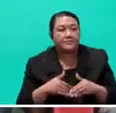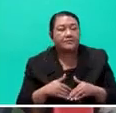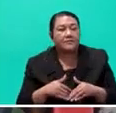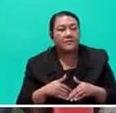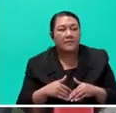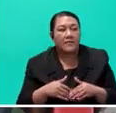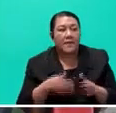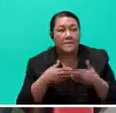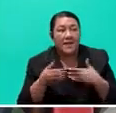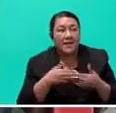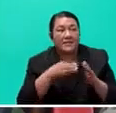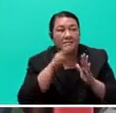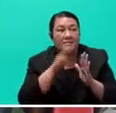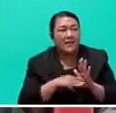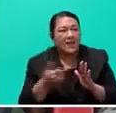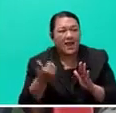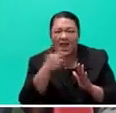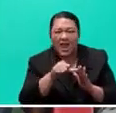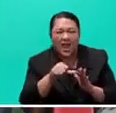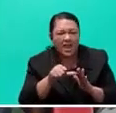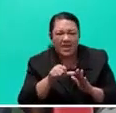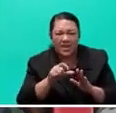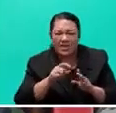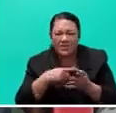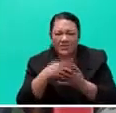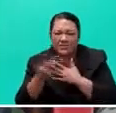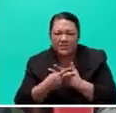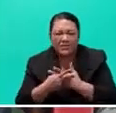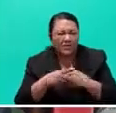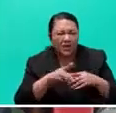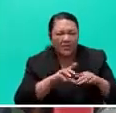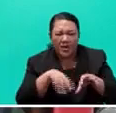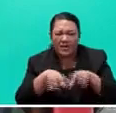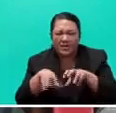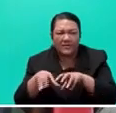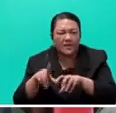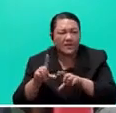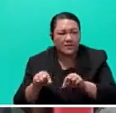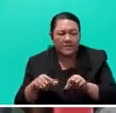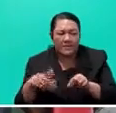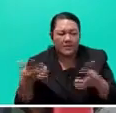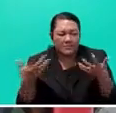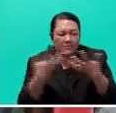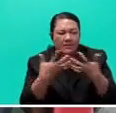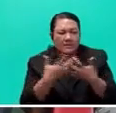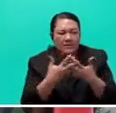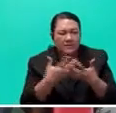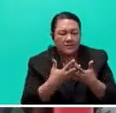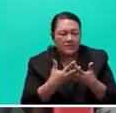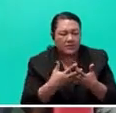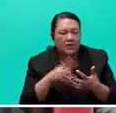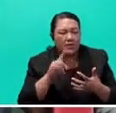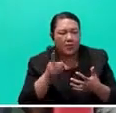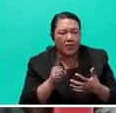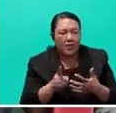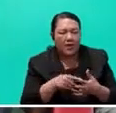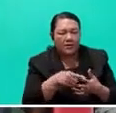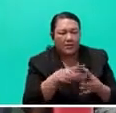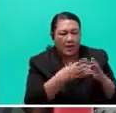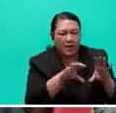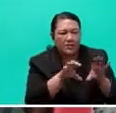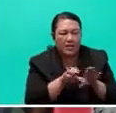any potential World Heritage Place. It must comply with the standard required by the Council and be undertaken by an approved